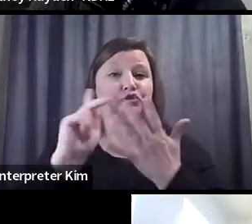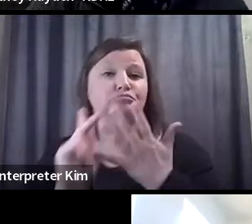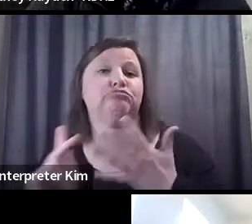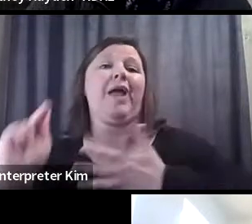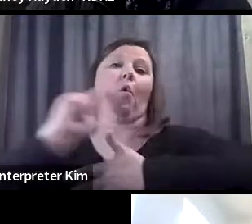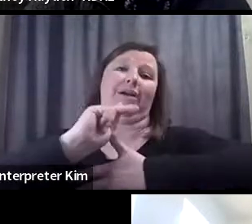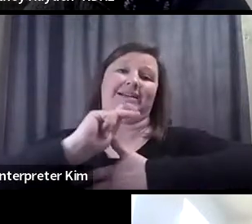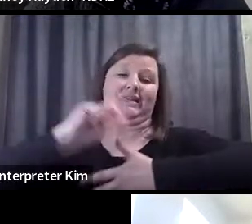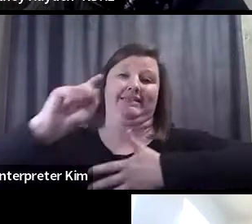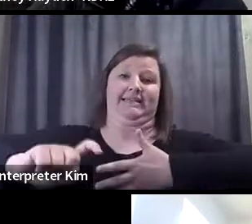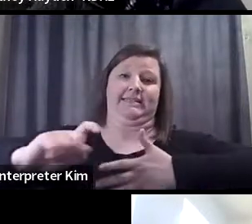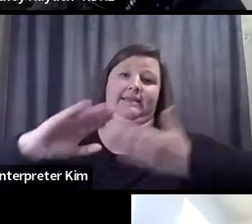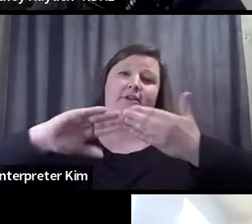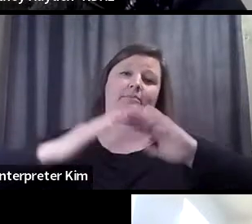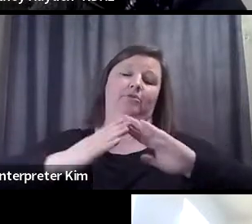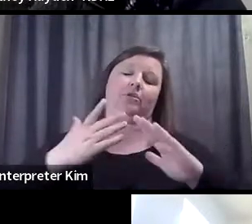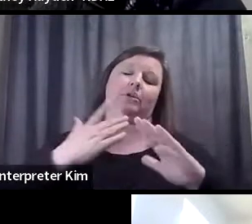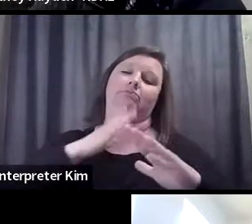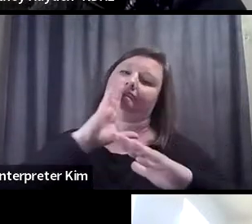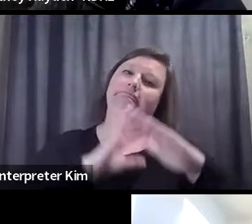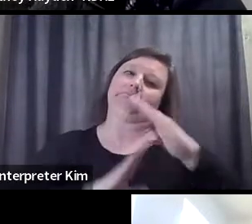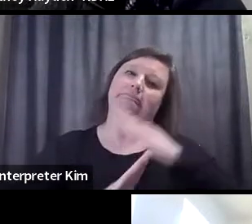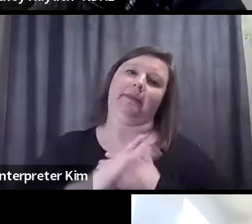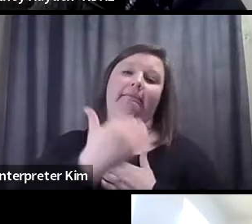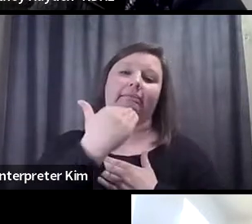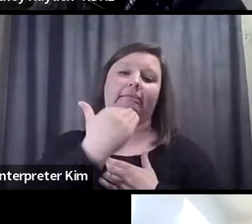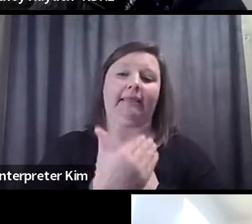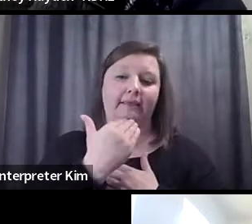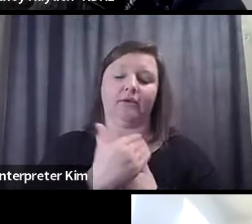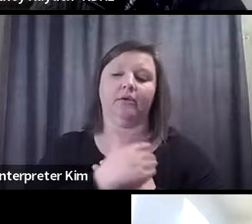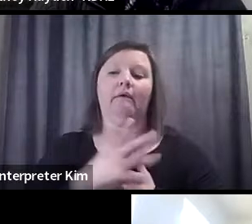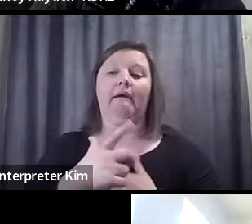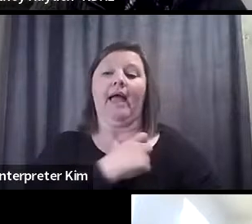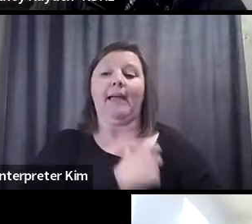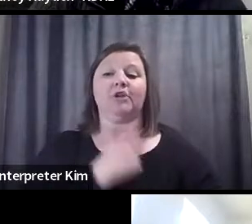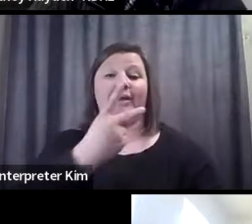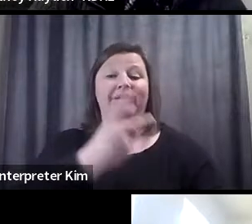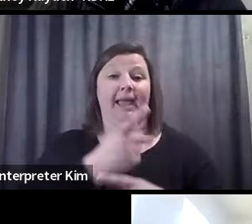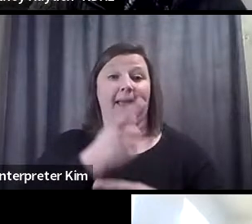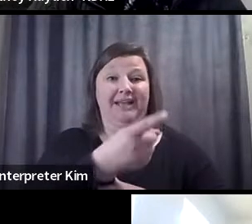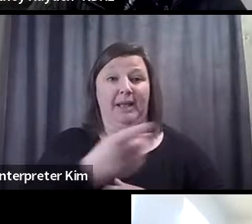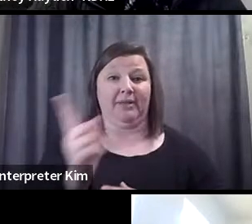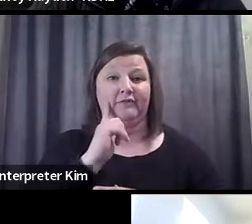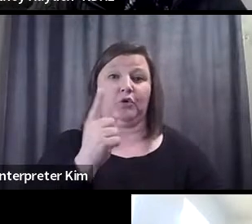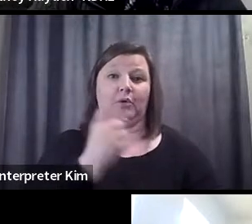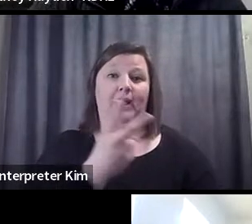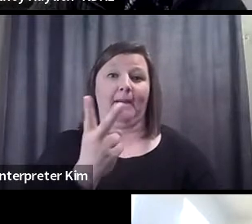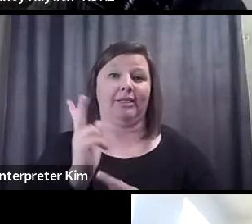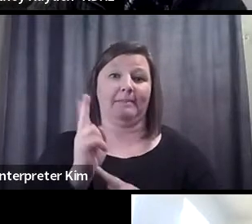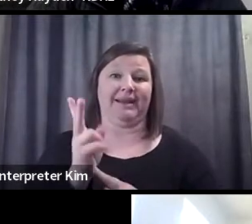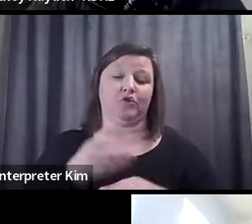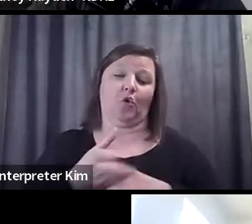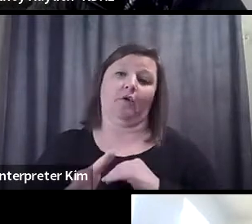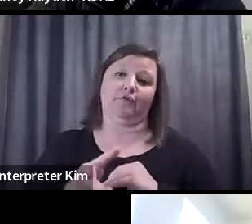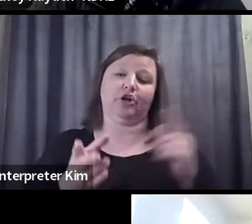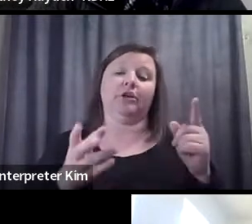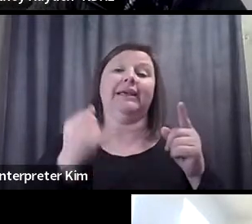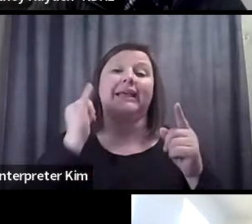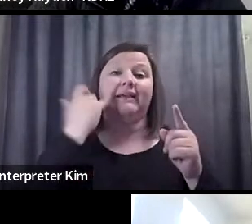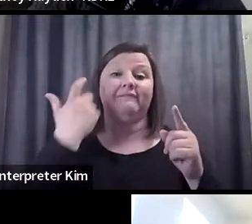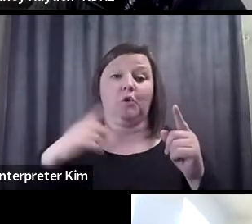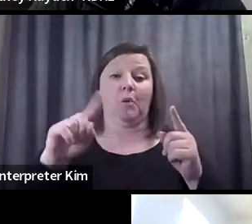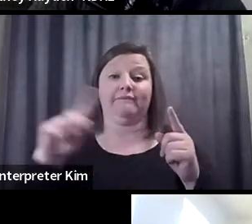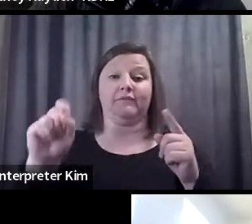you. And I'm sorry that we've kept people a couple minutes over. So if you have a question, if you put it in the chat, I can communicate it